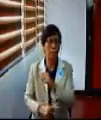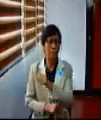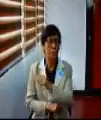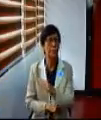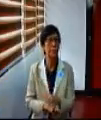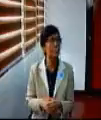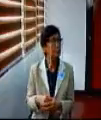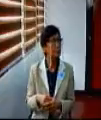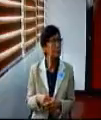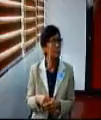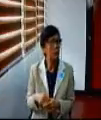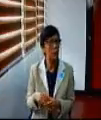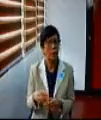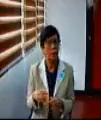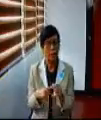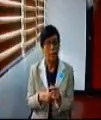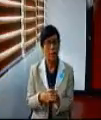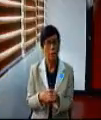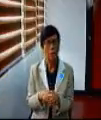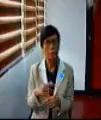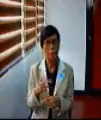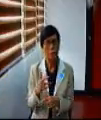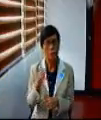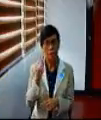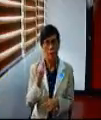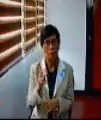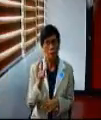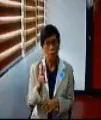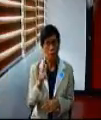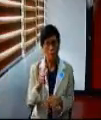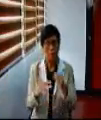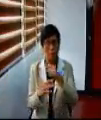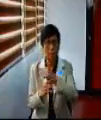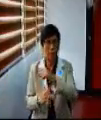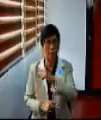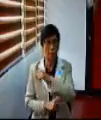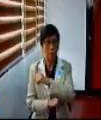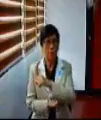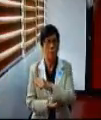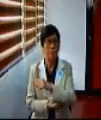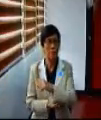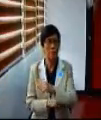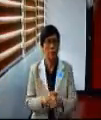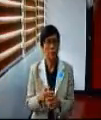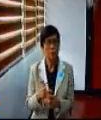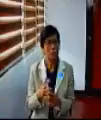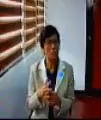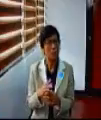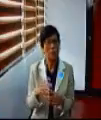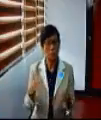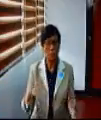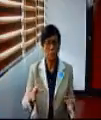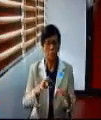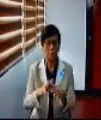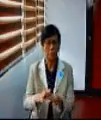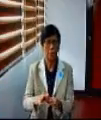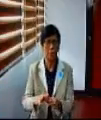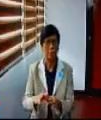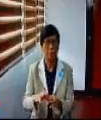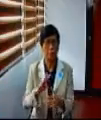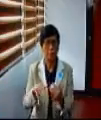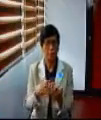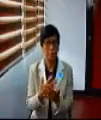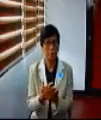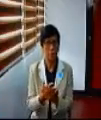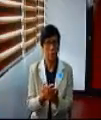three. Now, the three pillars look separate, but they're actually interrelated. The first of